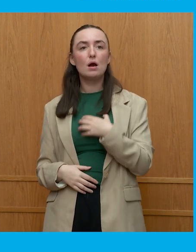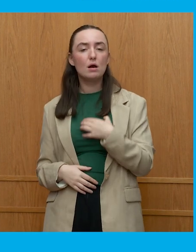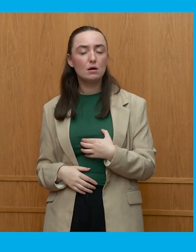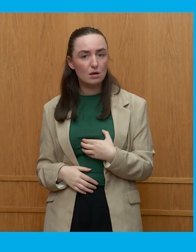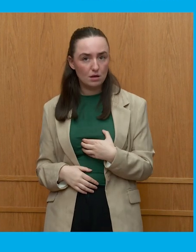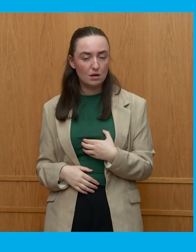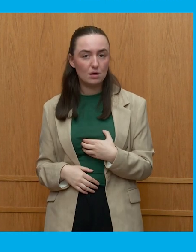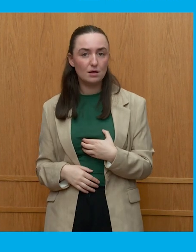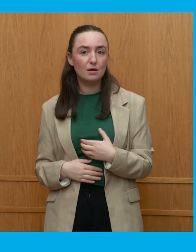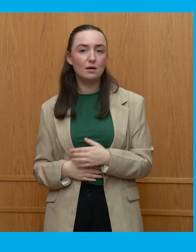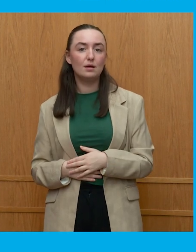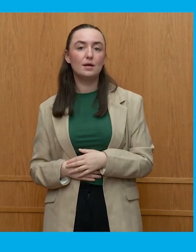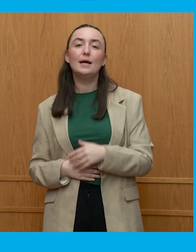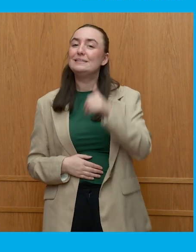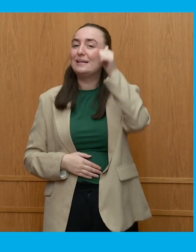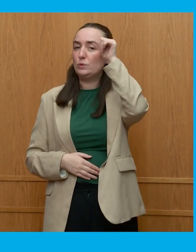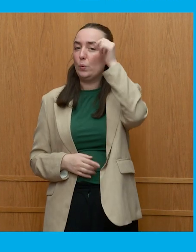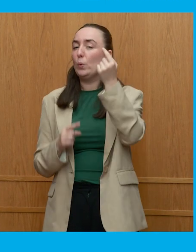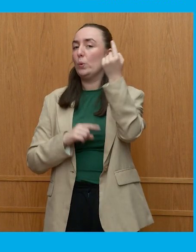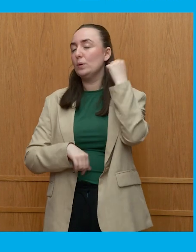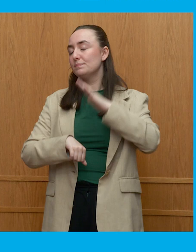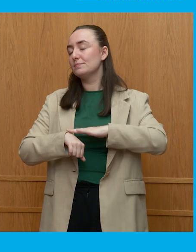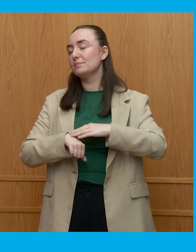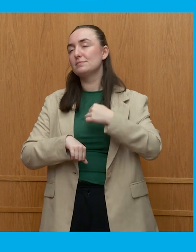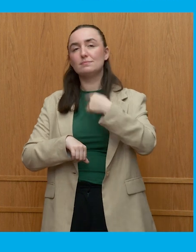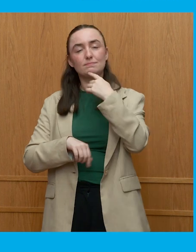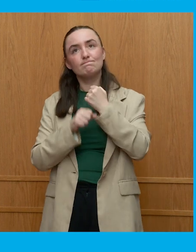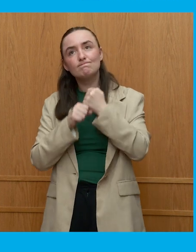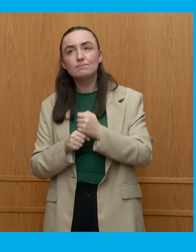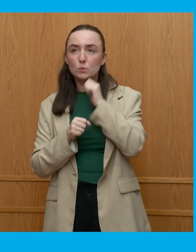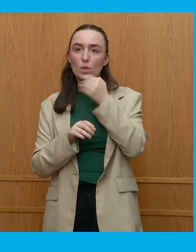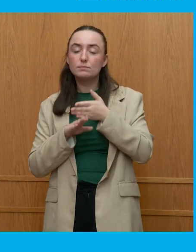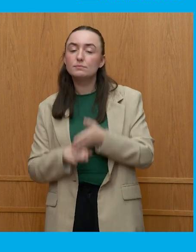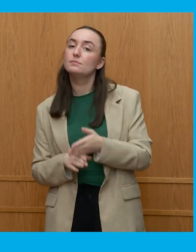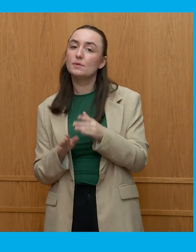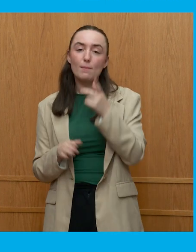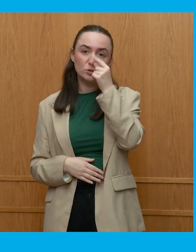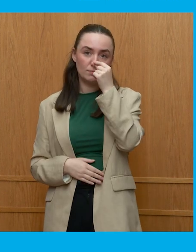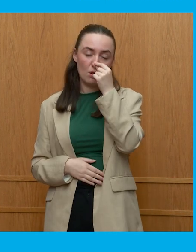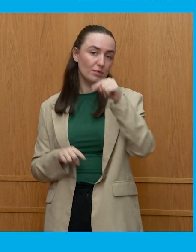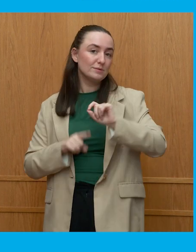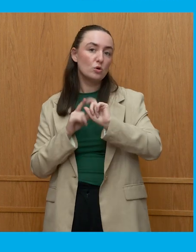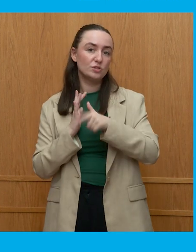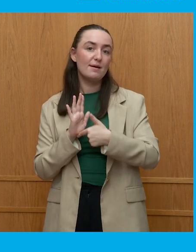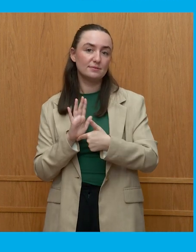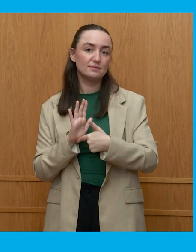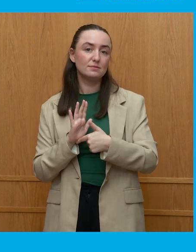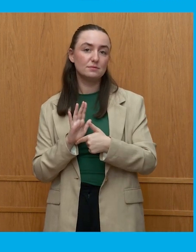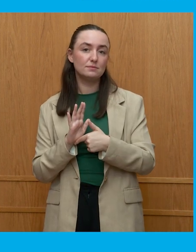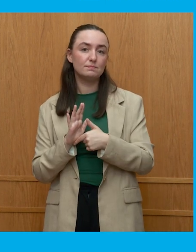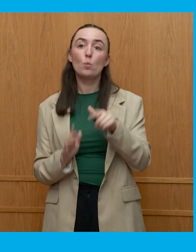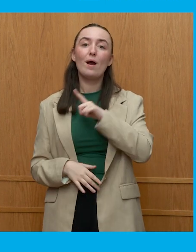I know that at that point I vowed that I would do the best job I could possibly do on the project for